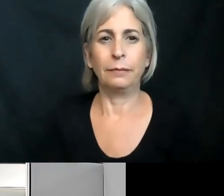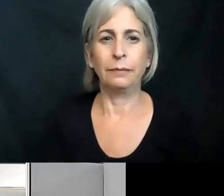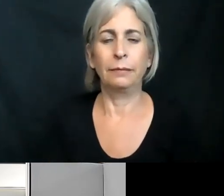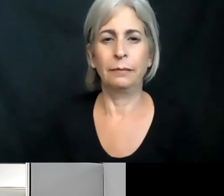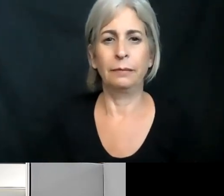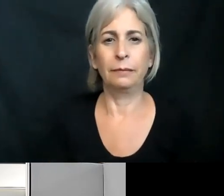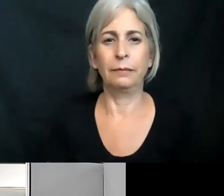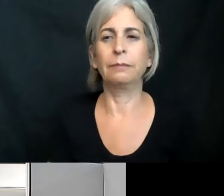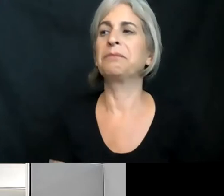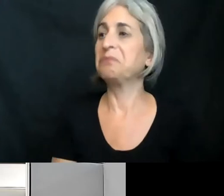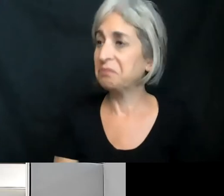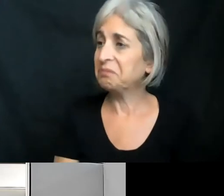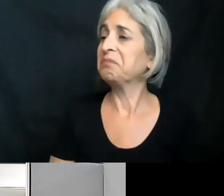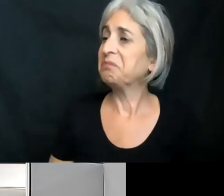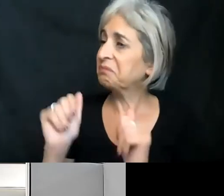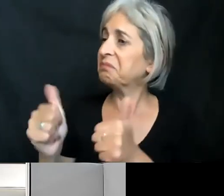Great.